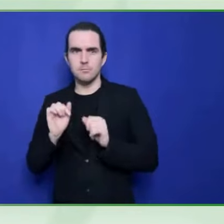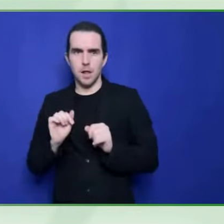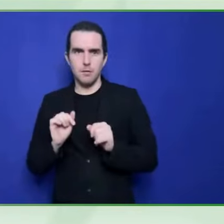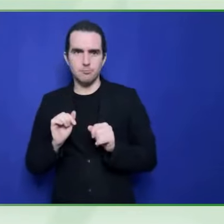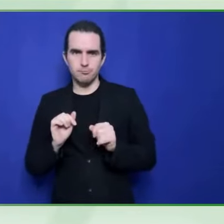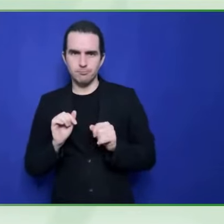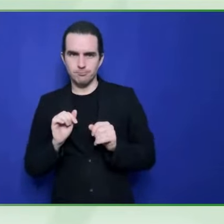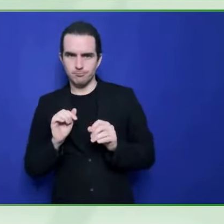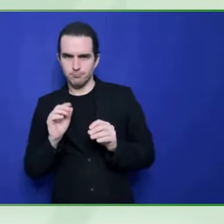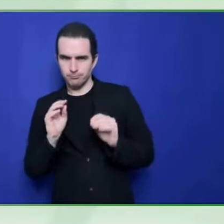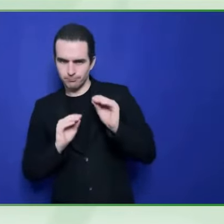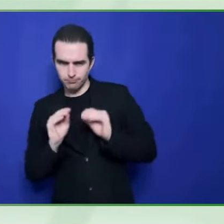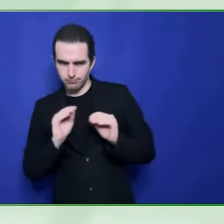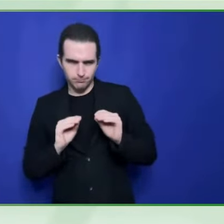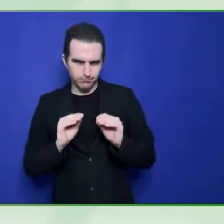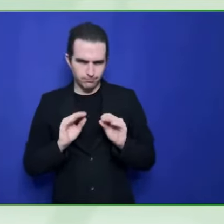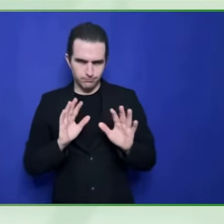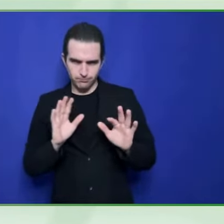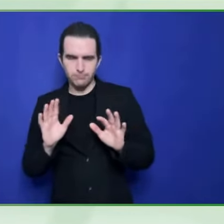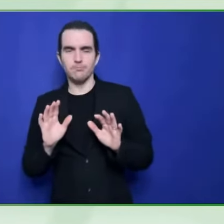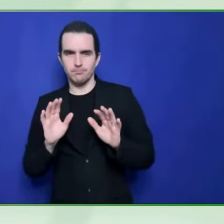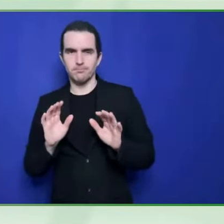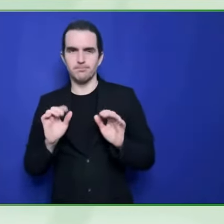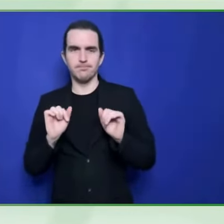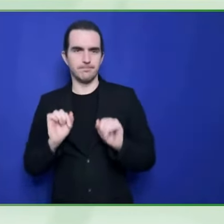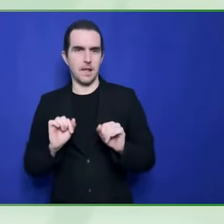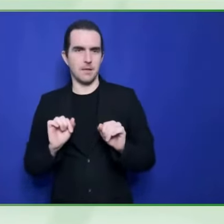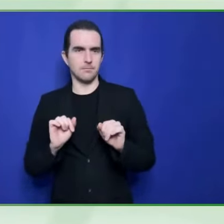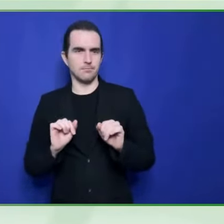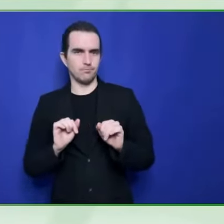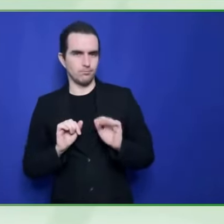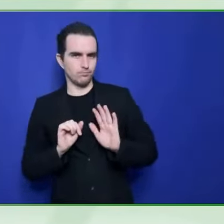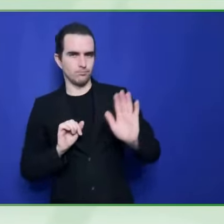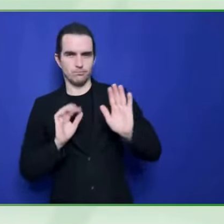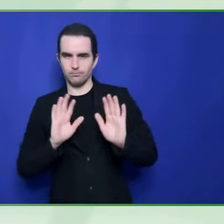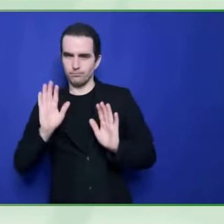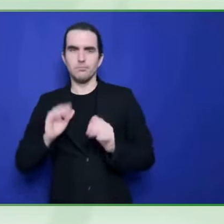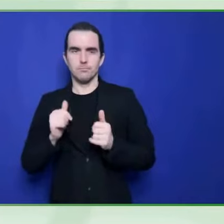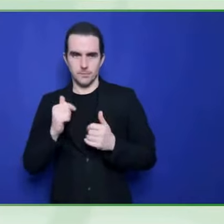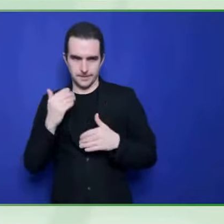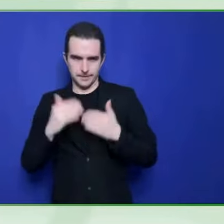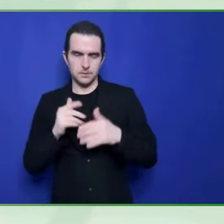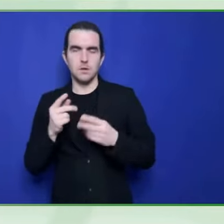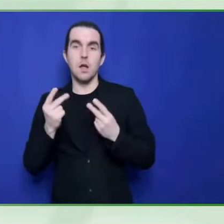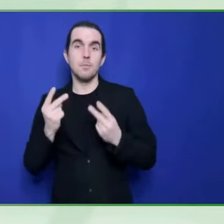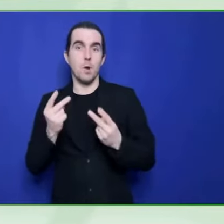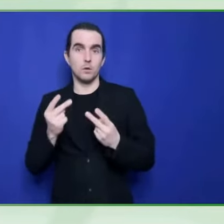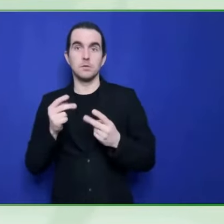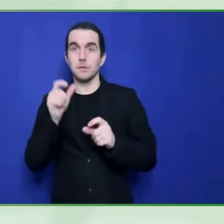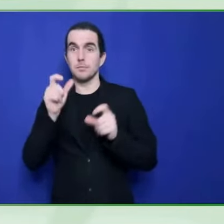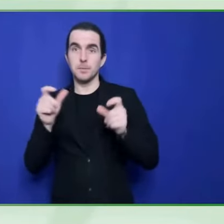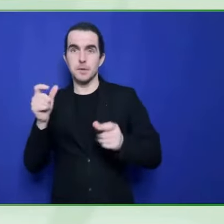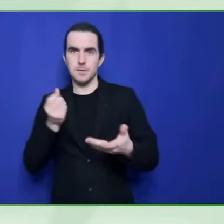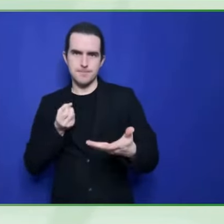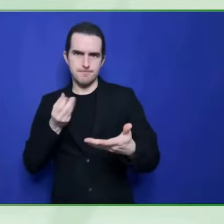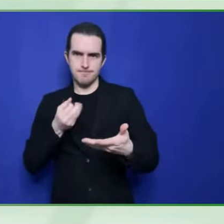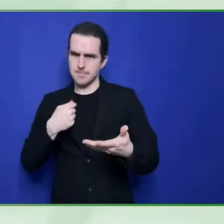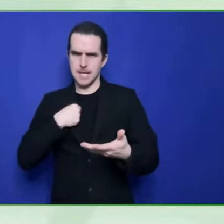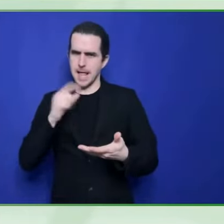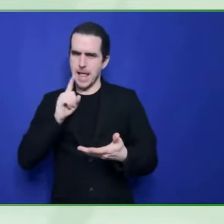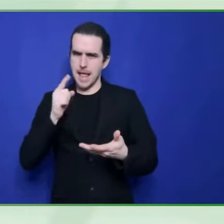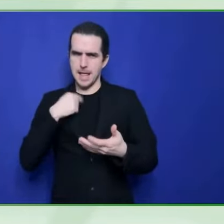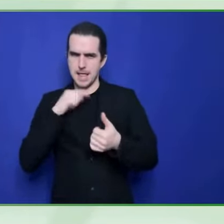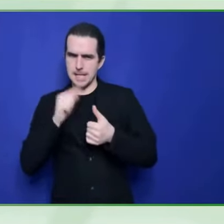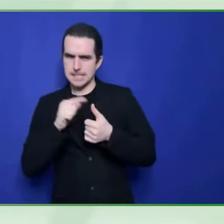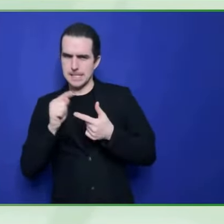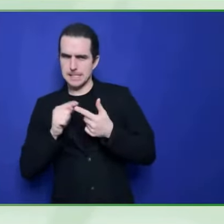have is really important here, because we can't possibly serve everybody with one